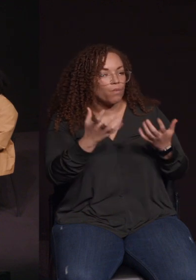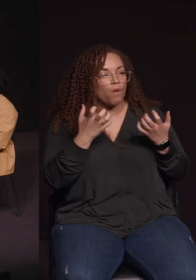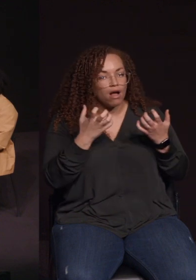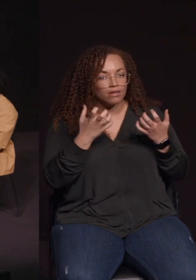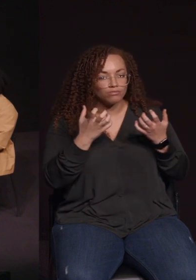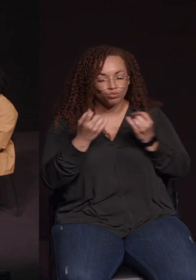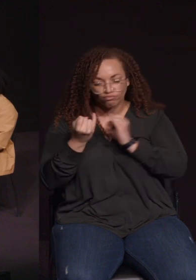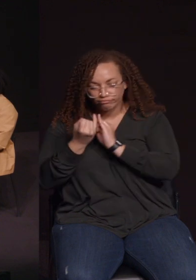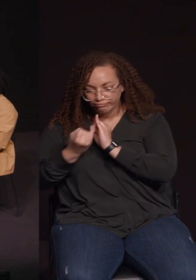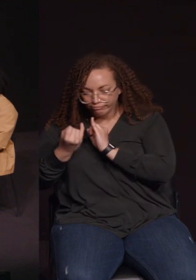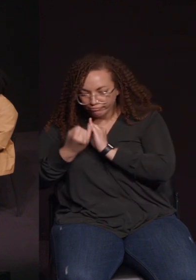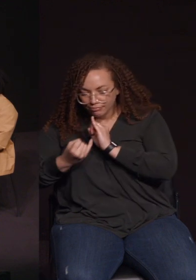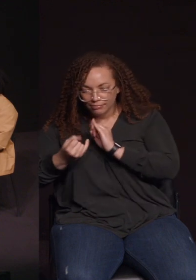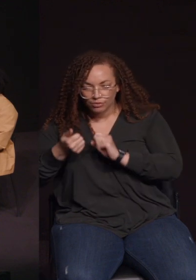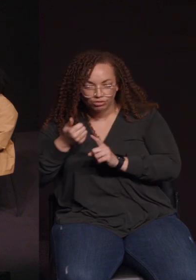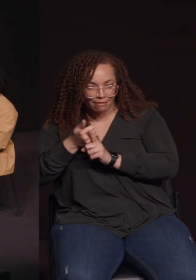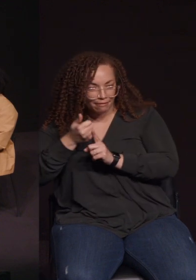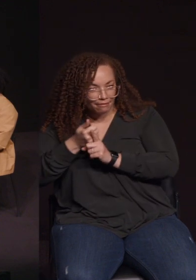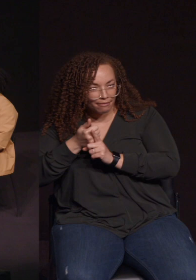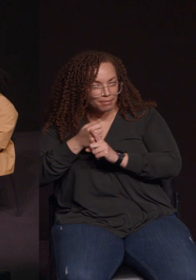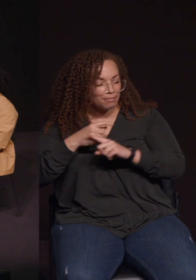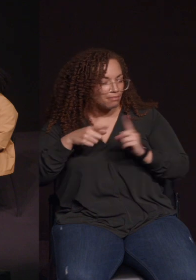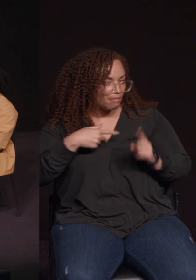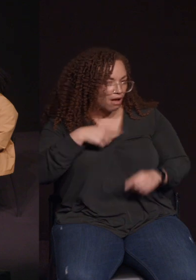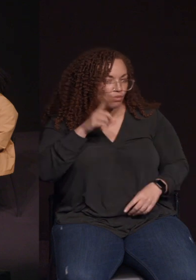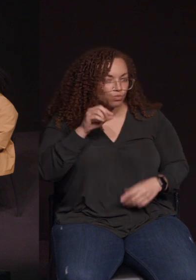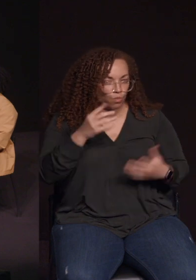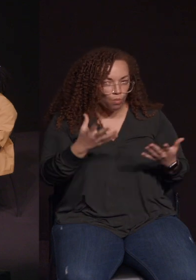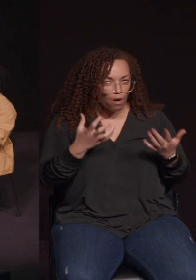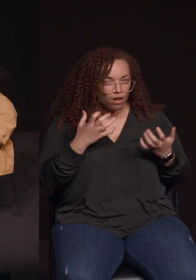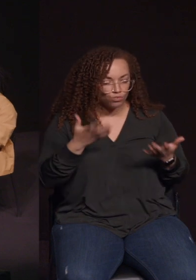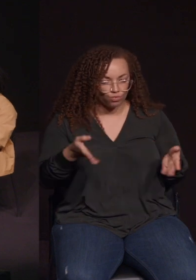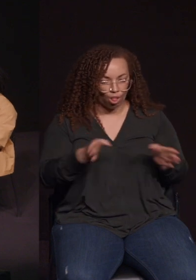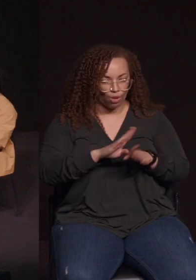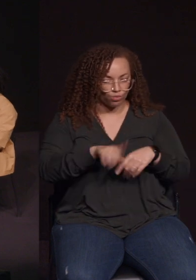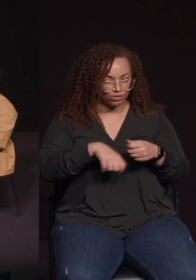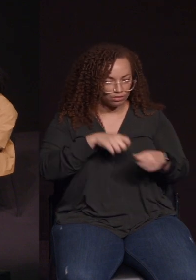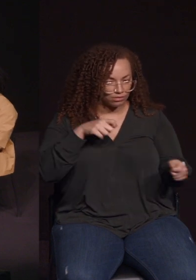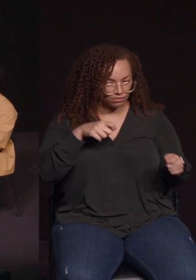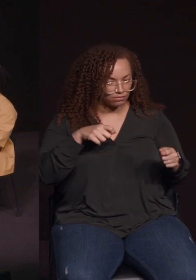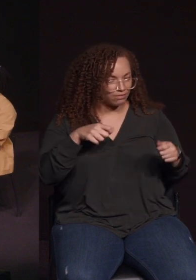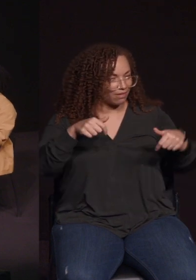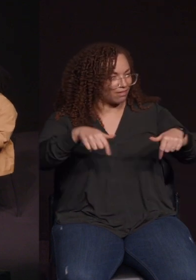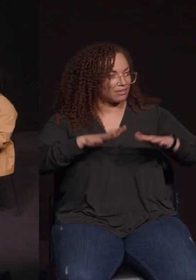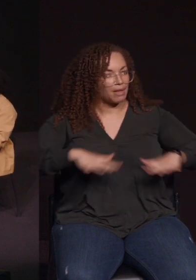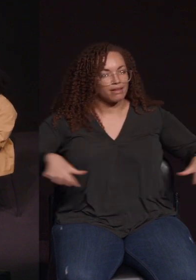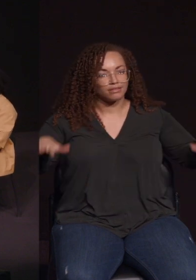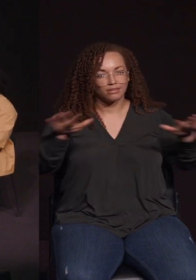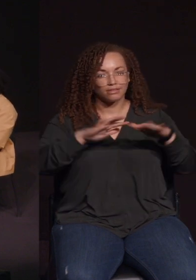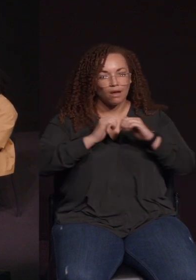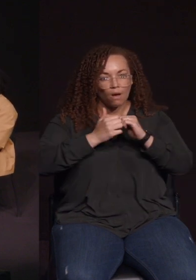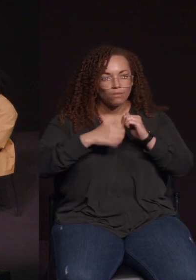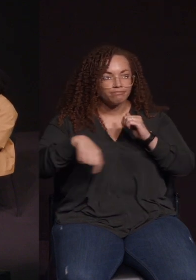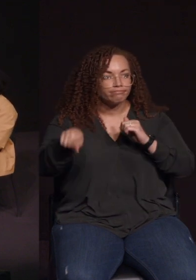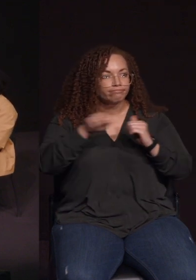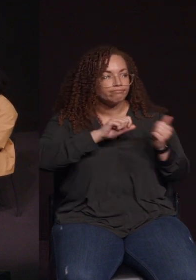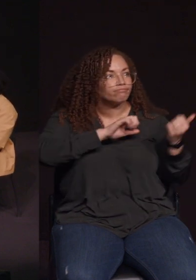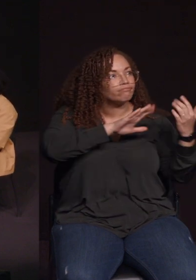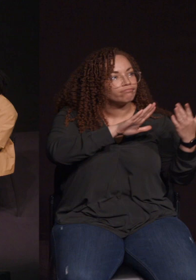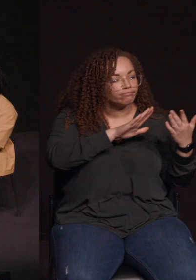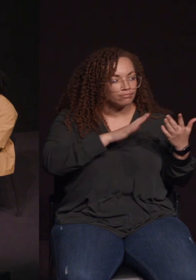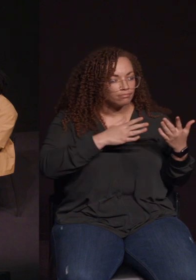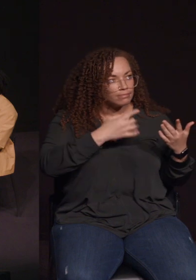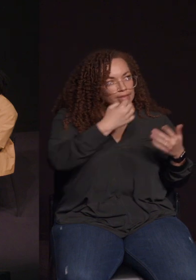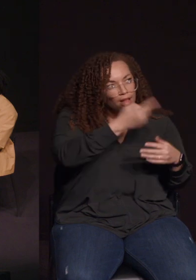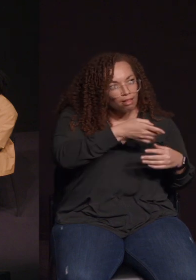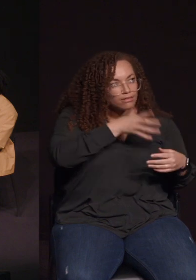yourself. But I did want to close by opening space for y'all to address him and y'all to have a space to convene and